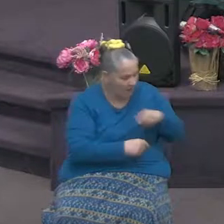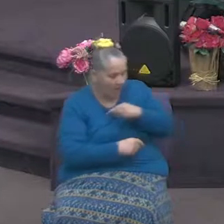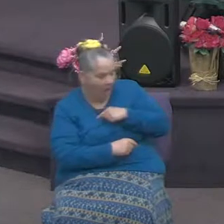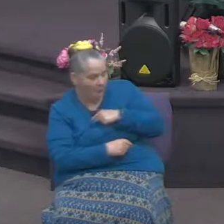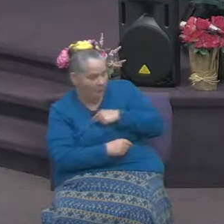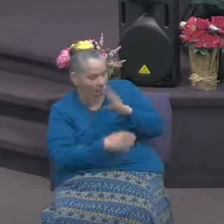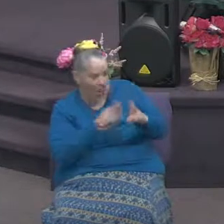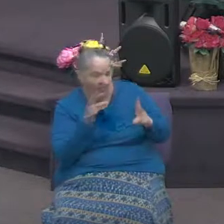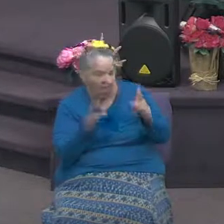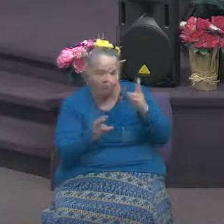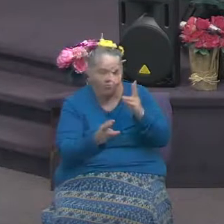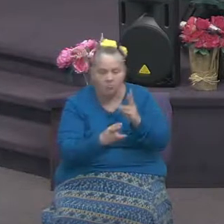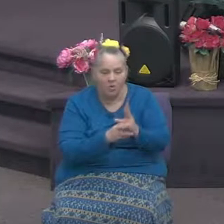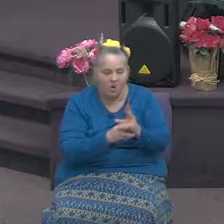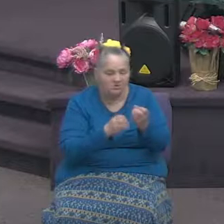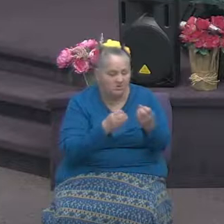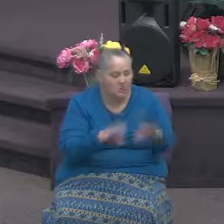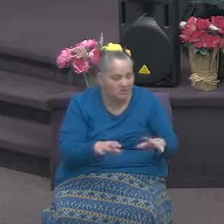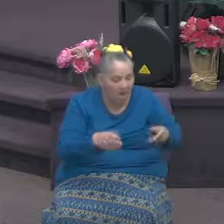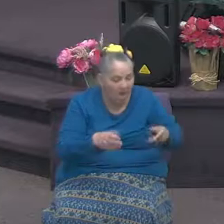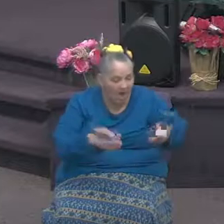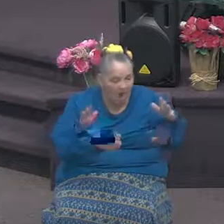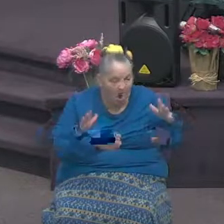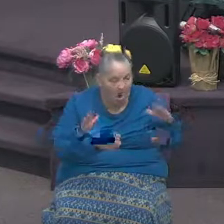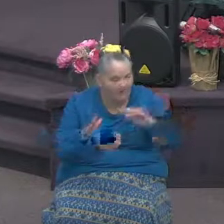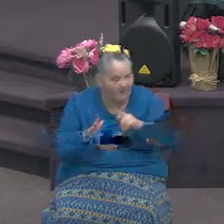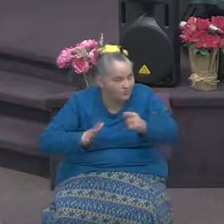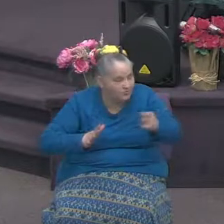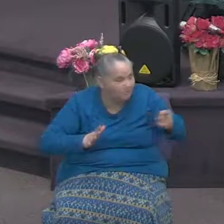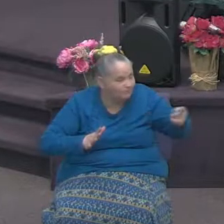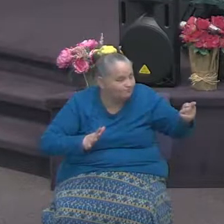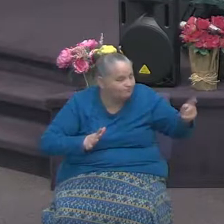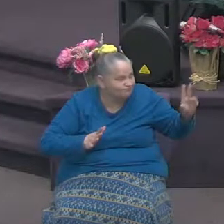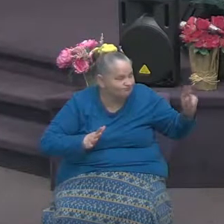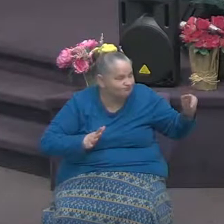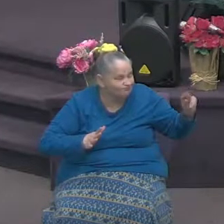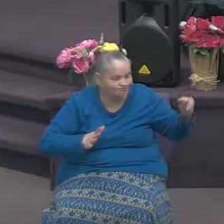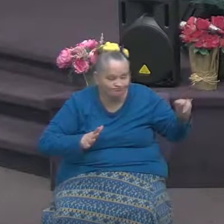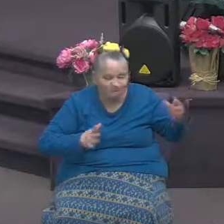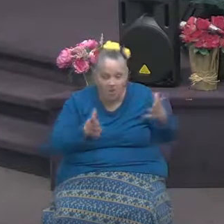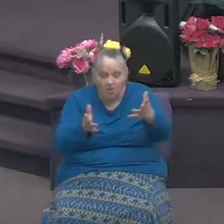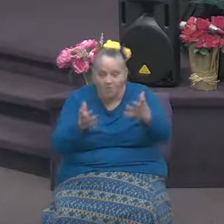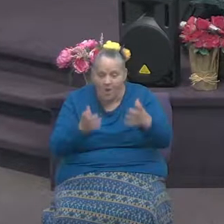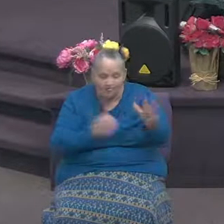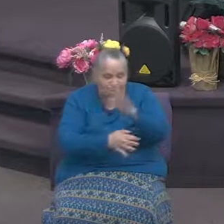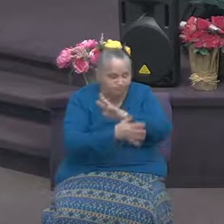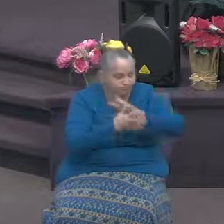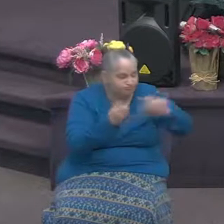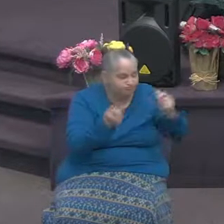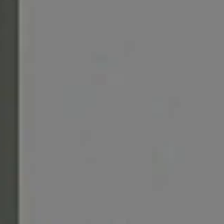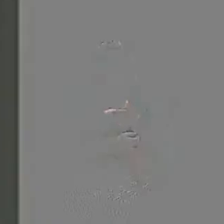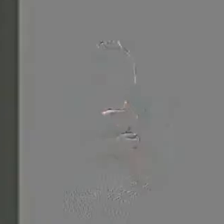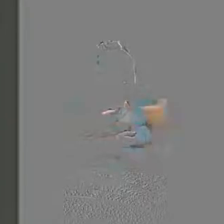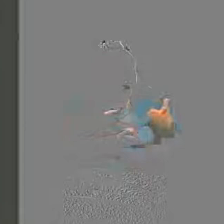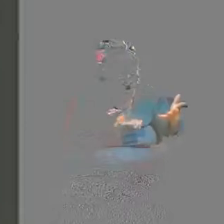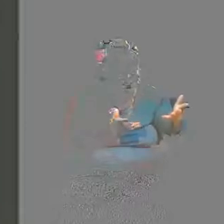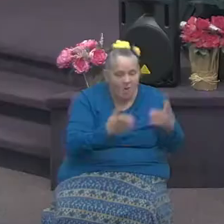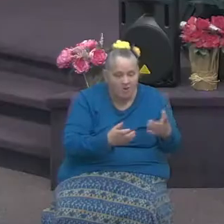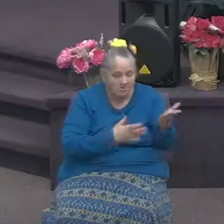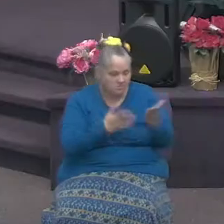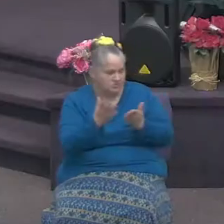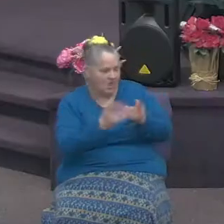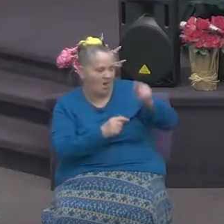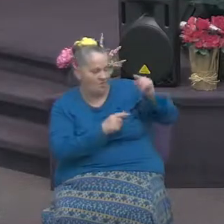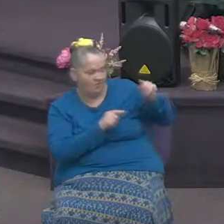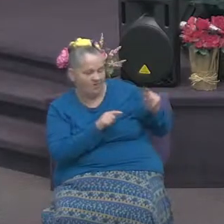The world does not want to let go of you. They want to destroy you. They want you to